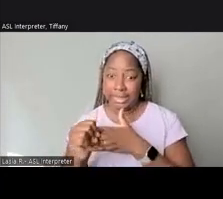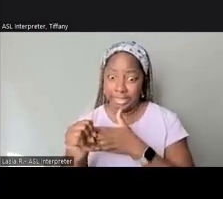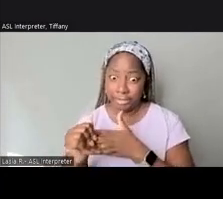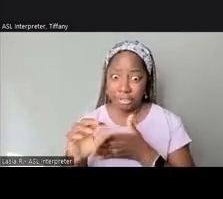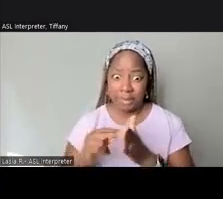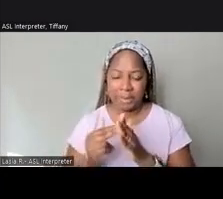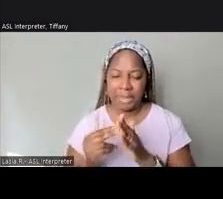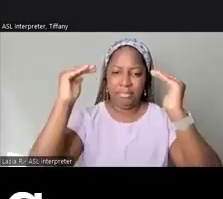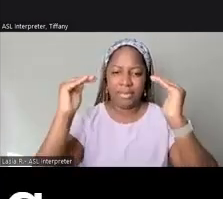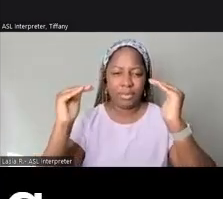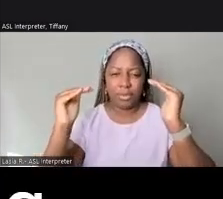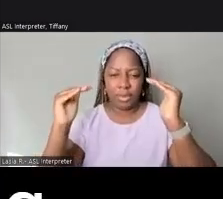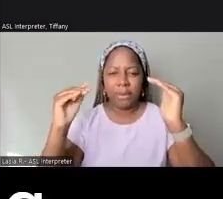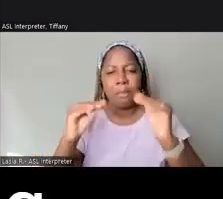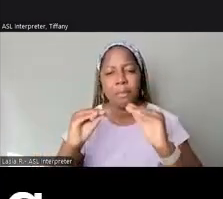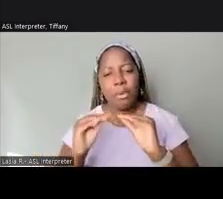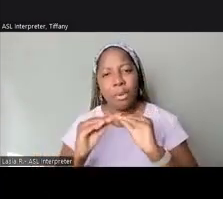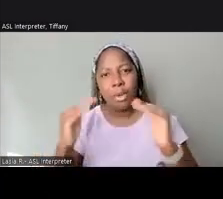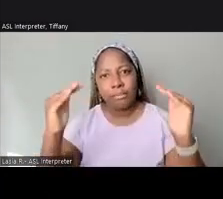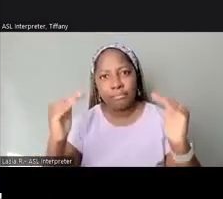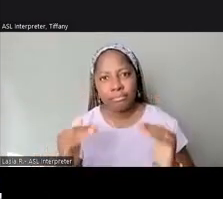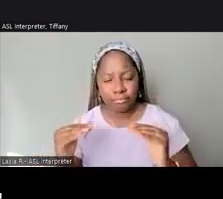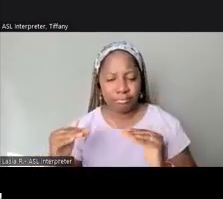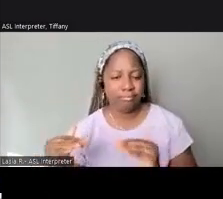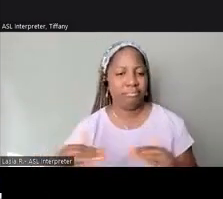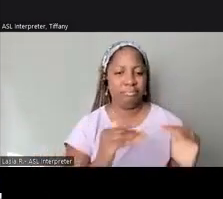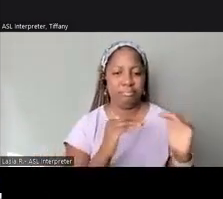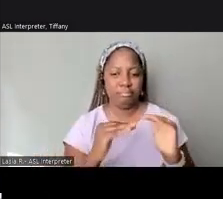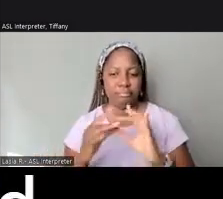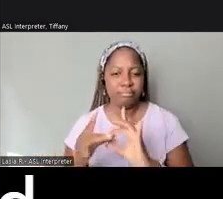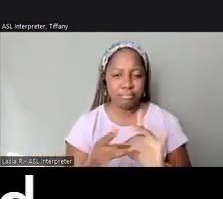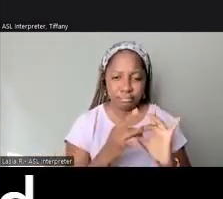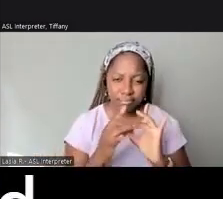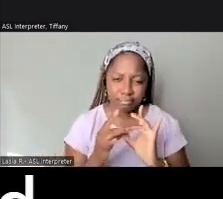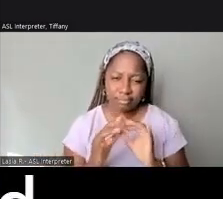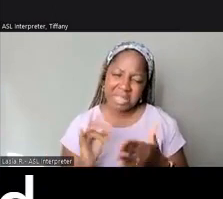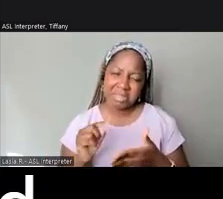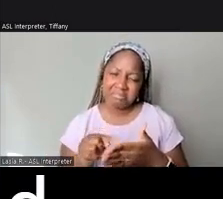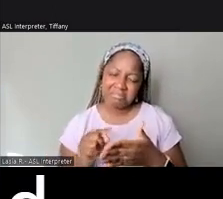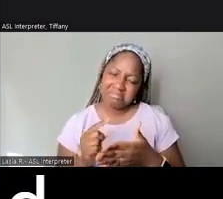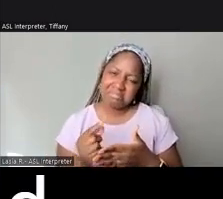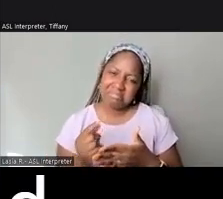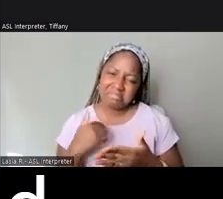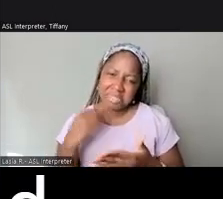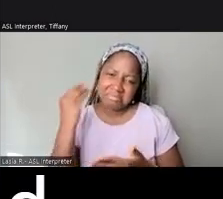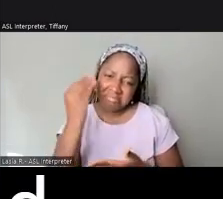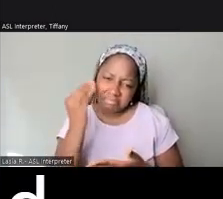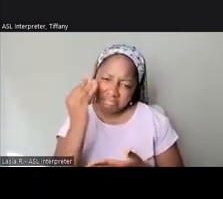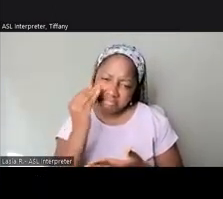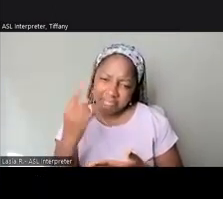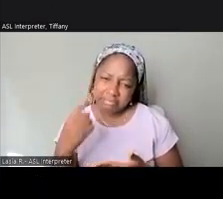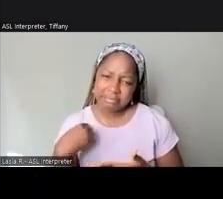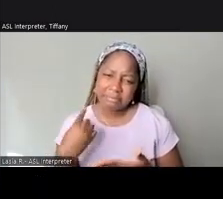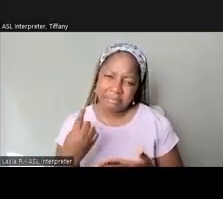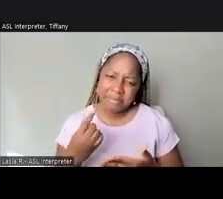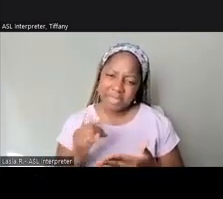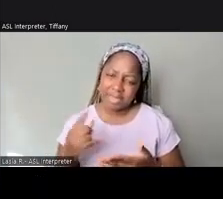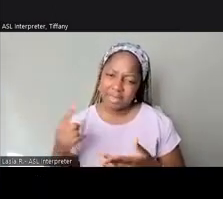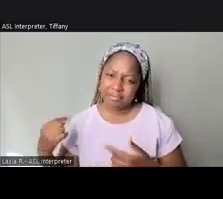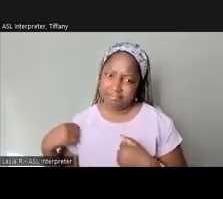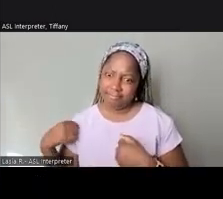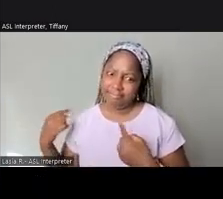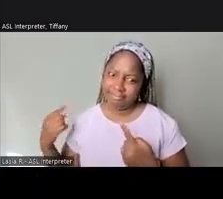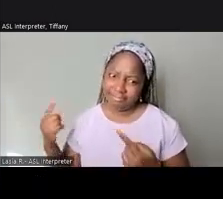and relational word. And so that's just something that's been kind of resonating with me in that word and how leadership has changed for me over my